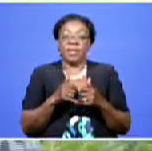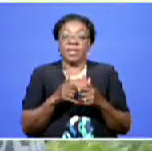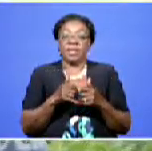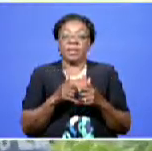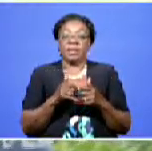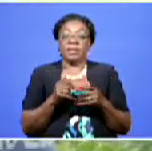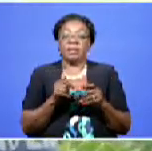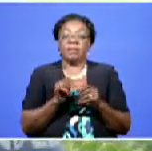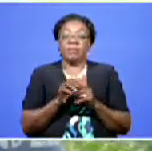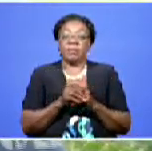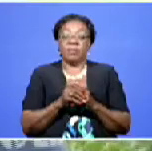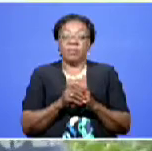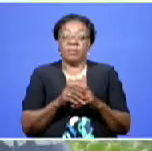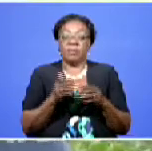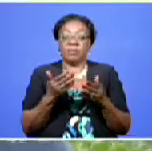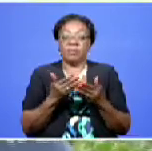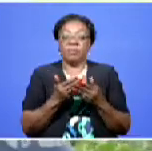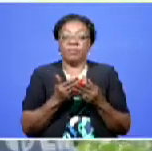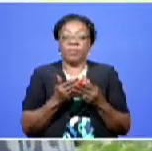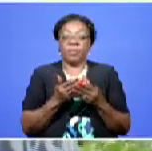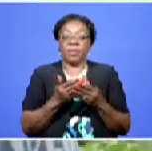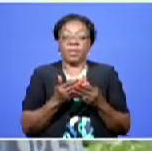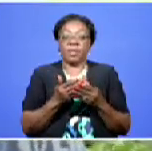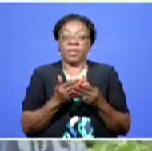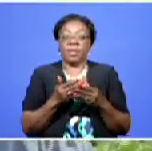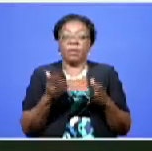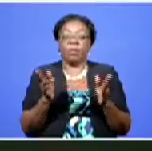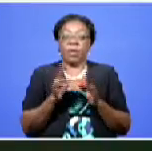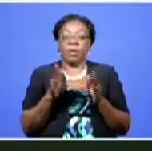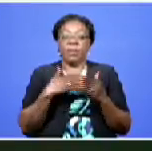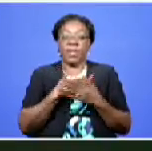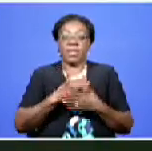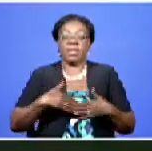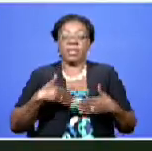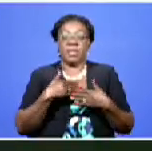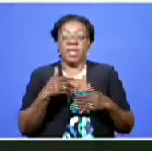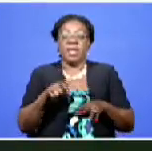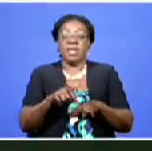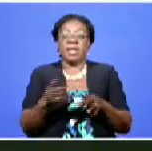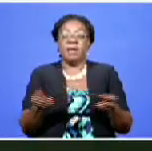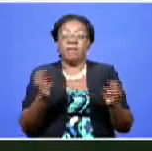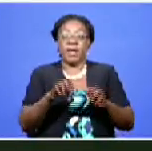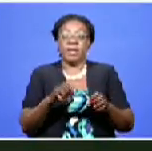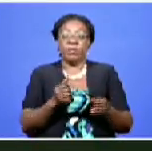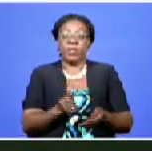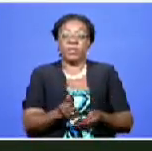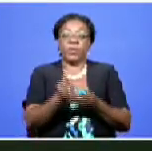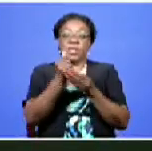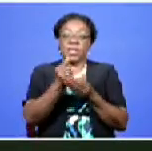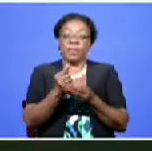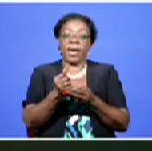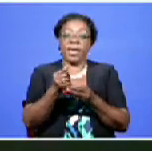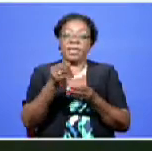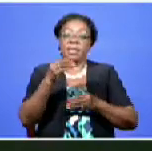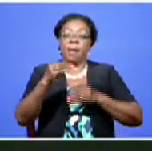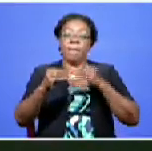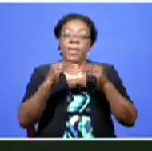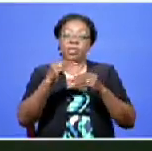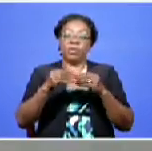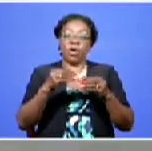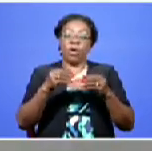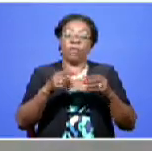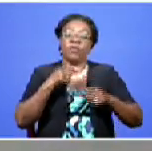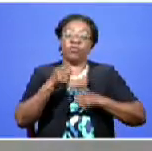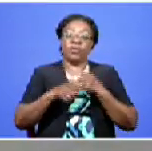just so difficult to play in this wind. So, but yeah, I'm very pleased. The event was sponsored by the Ministry of Tourism and Sandals